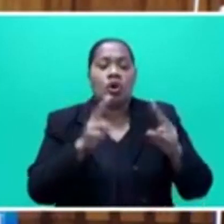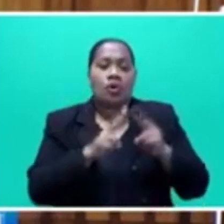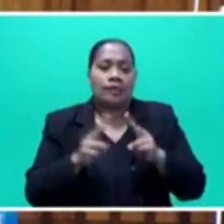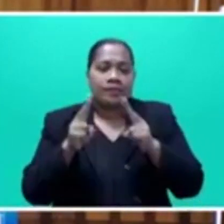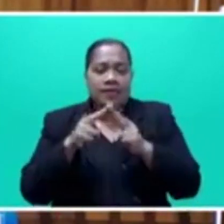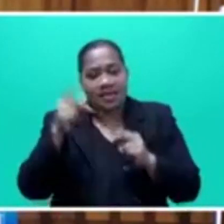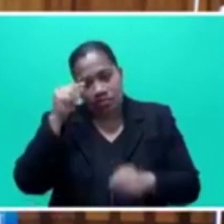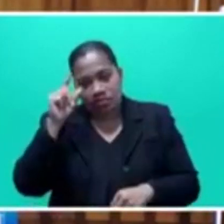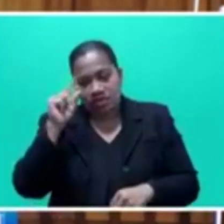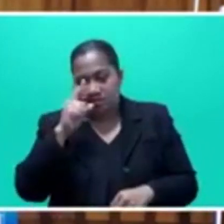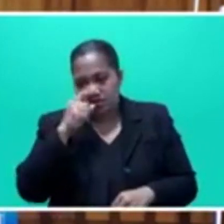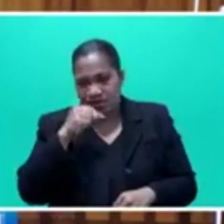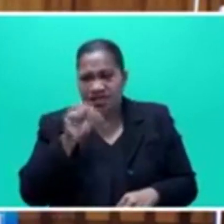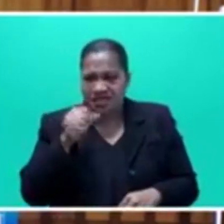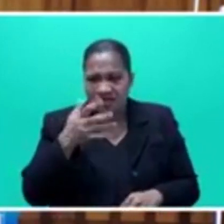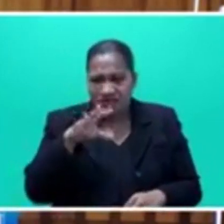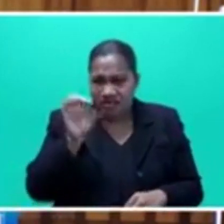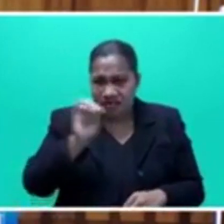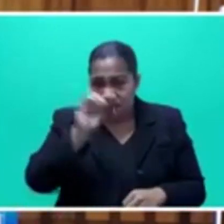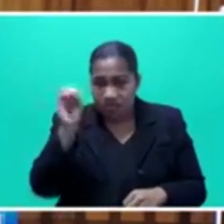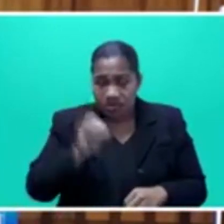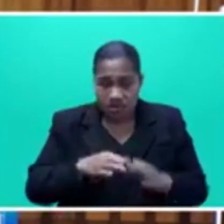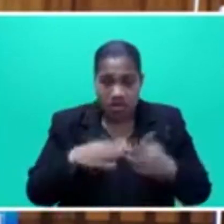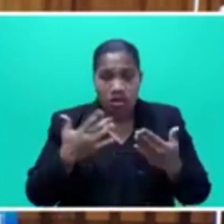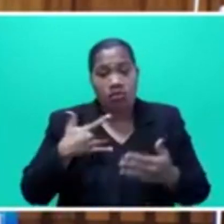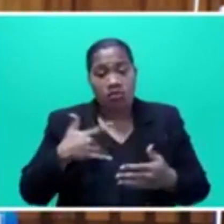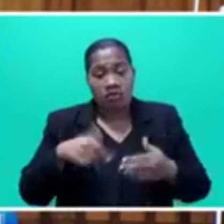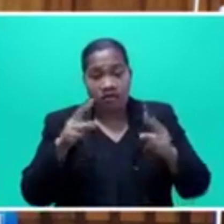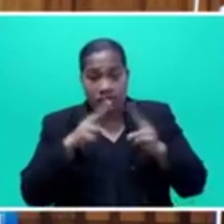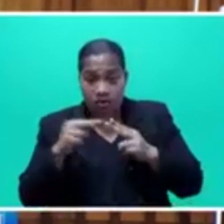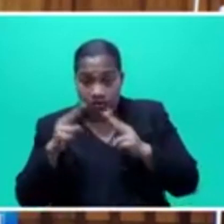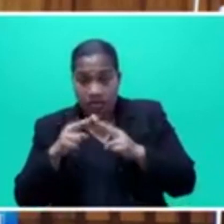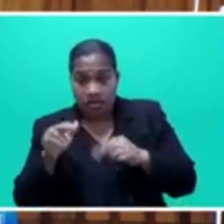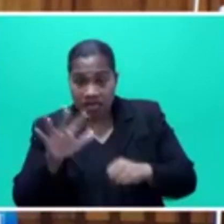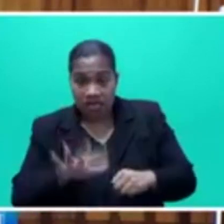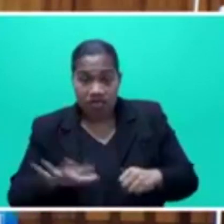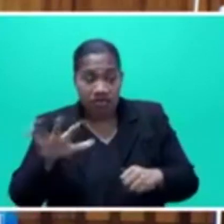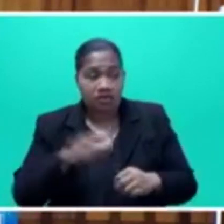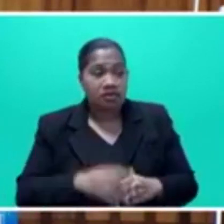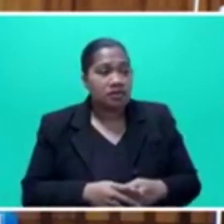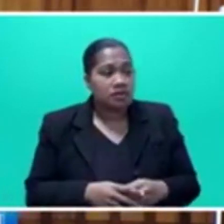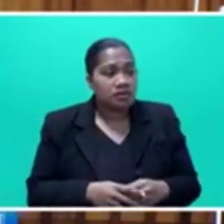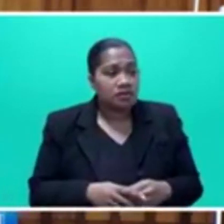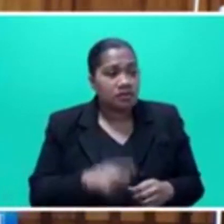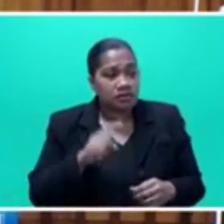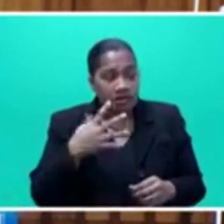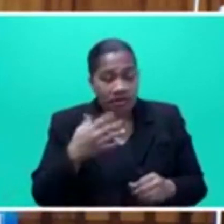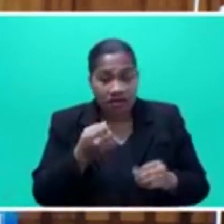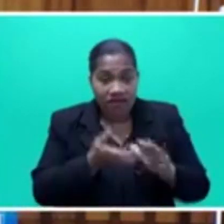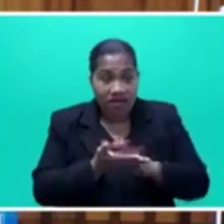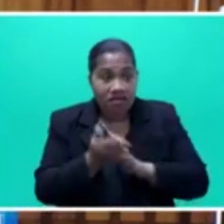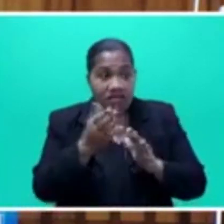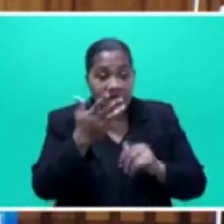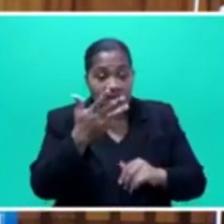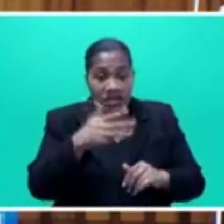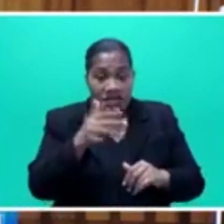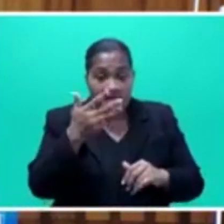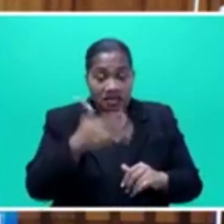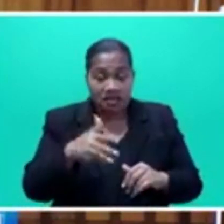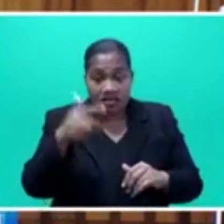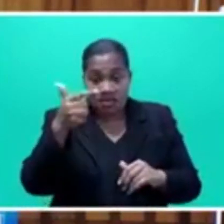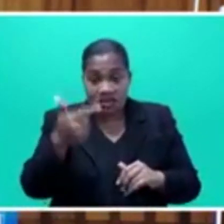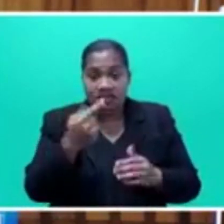nearly 50% of Itaukes now live in urban areas, they would have had under the 1997 Constitution only 6 of the seats